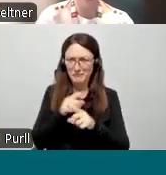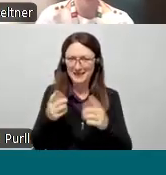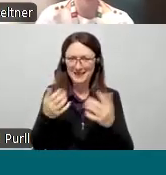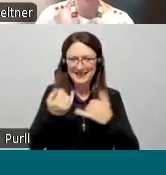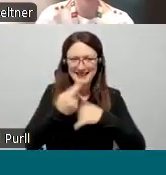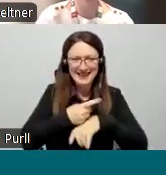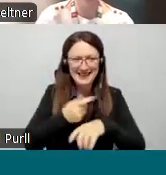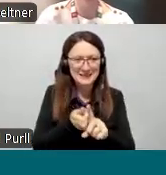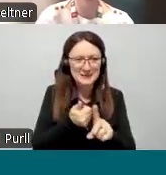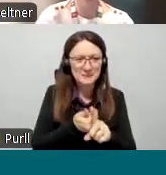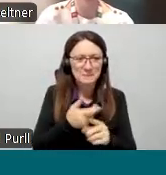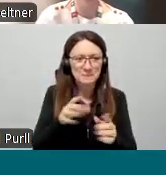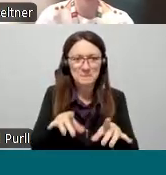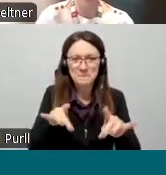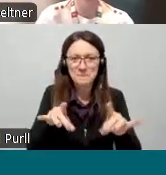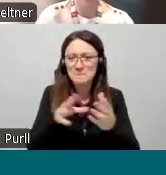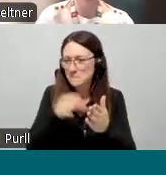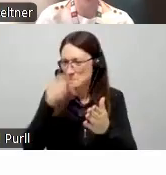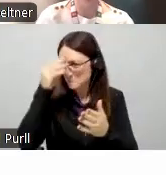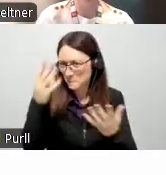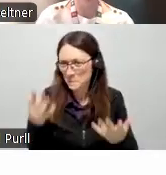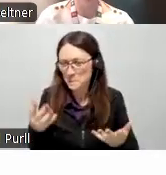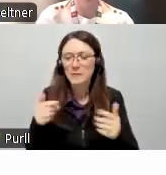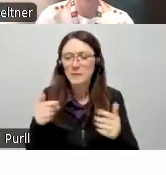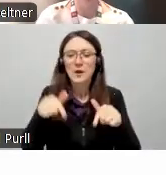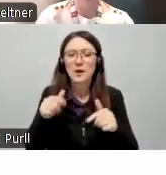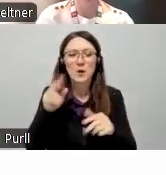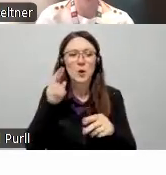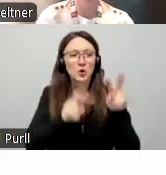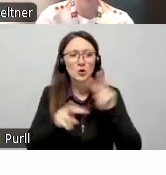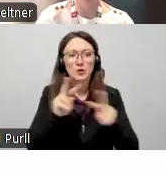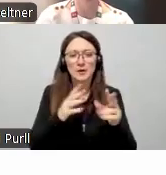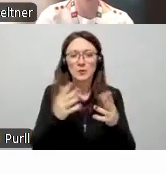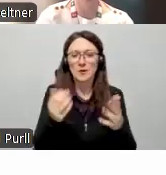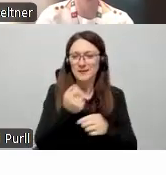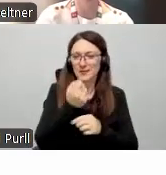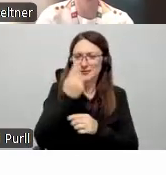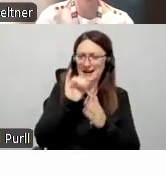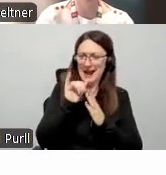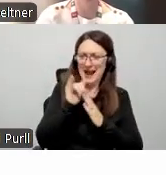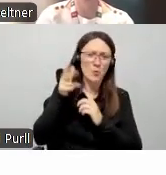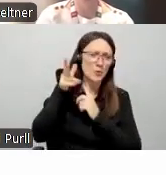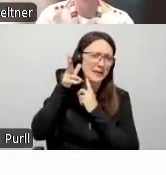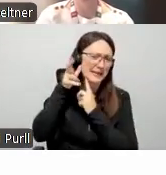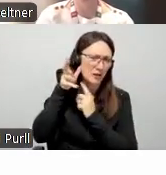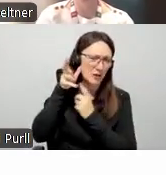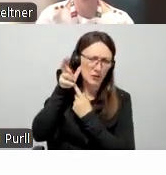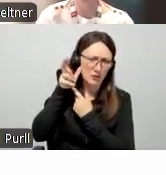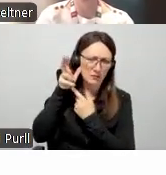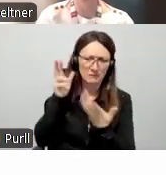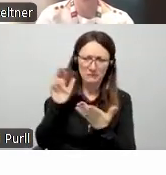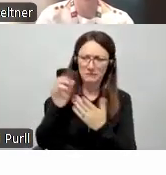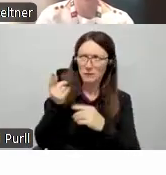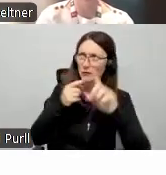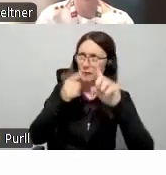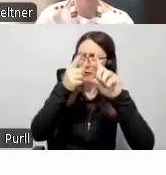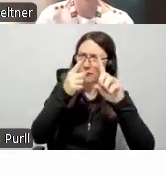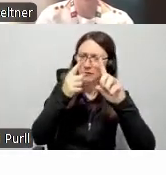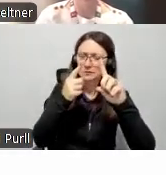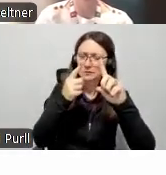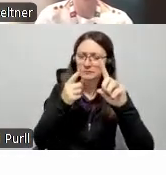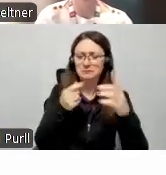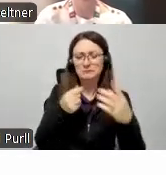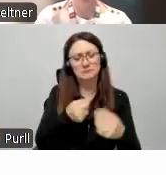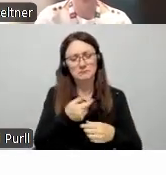So we're going to look at understanding how we hear. I have some goals and objectives for everybody